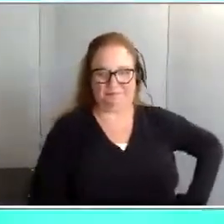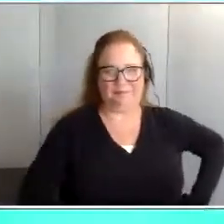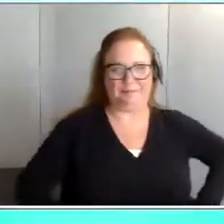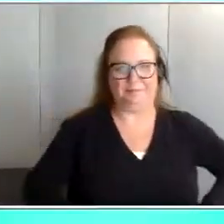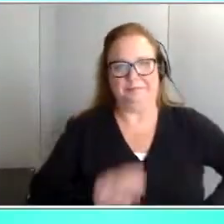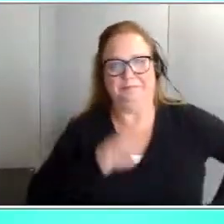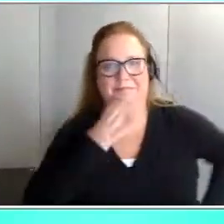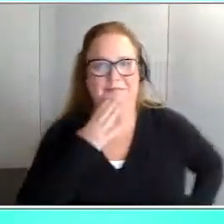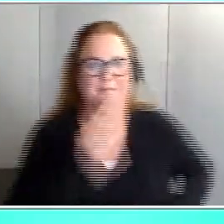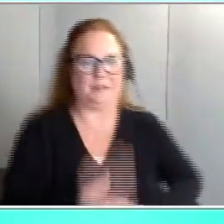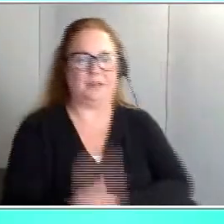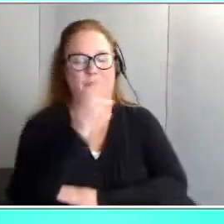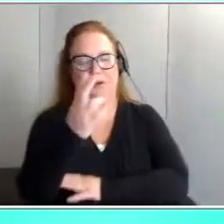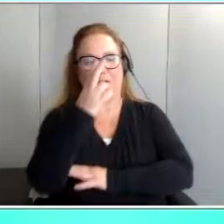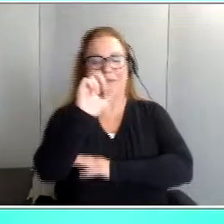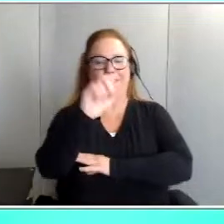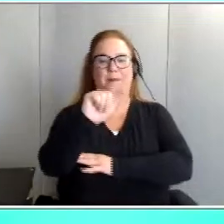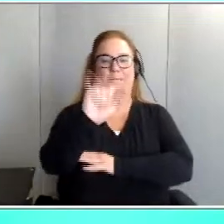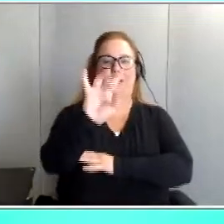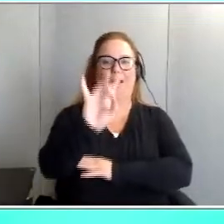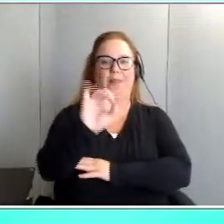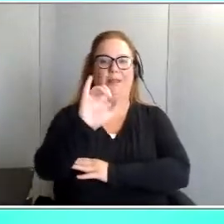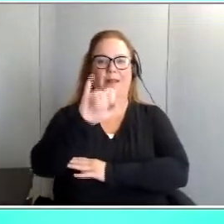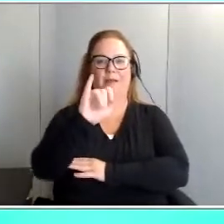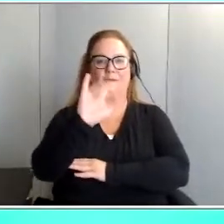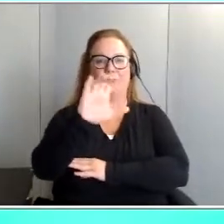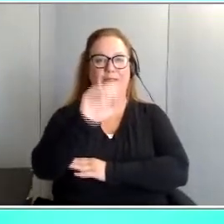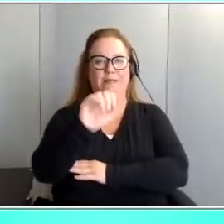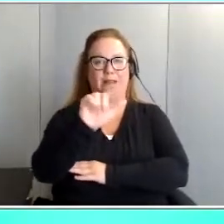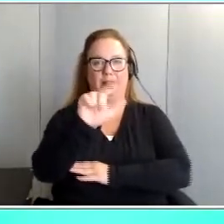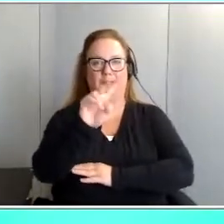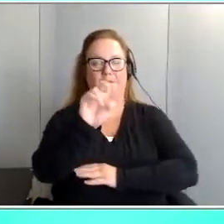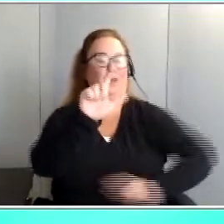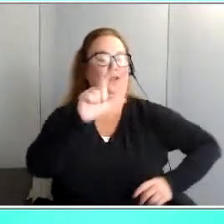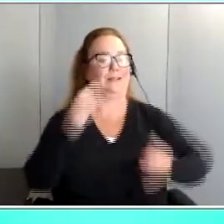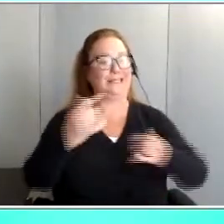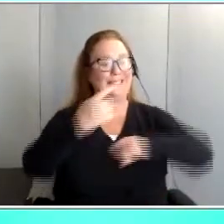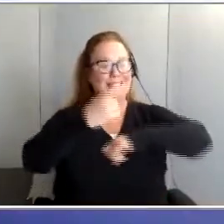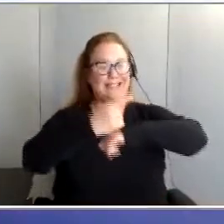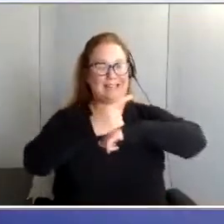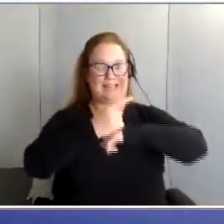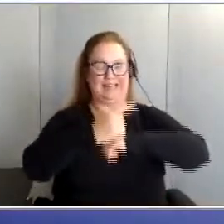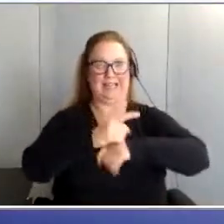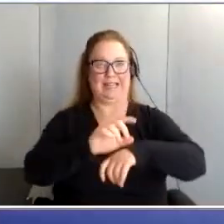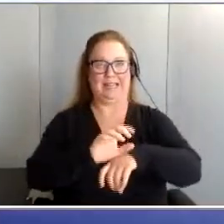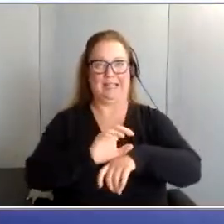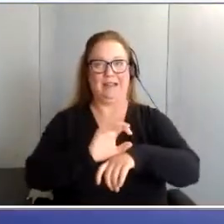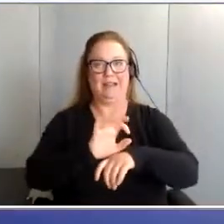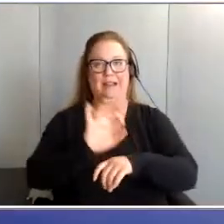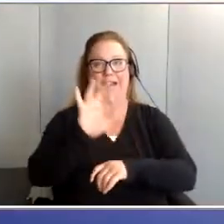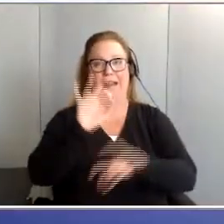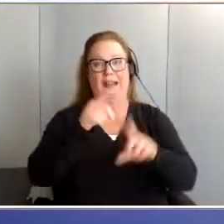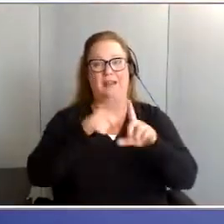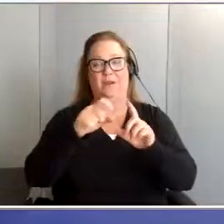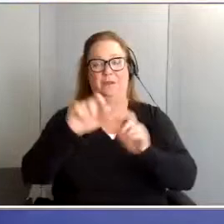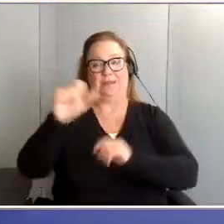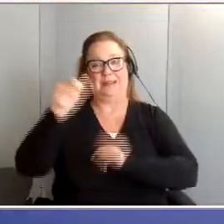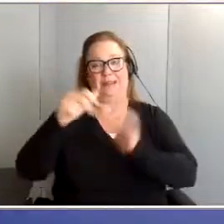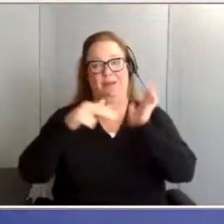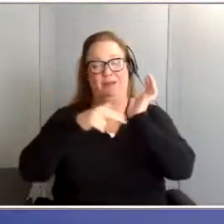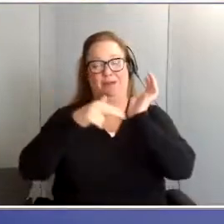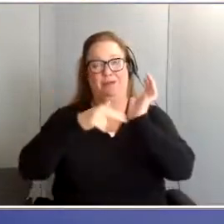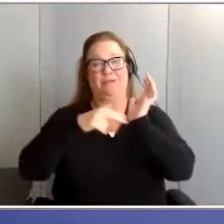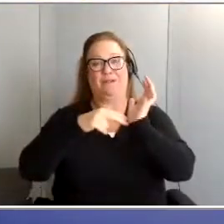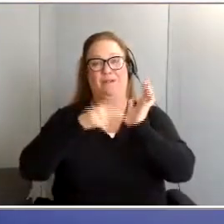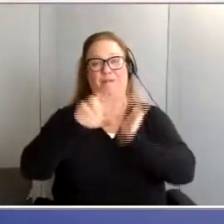It's Thursday, September 8th. I'm Jessica Lovell. Today on the Morning Medical Update, 9 out of 10 nurses surveyed by the Royal College